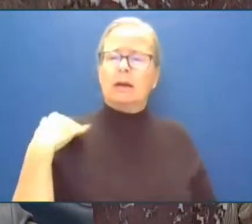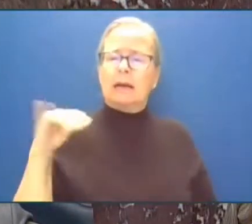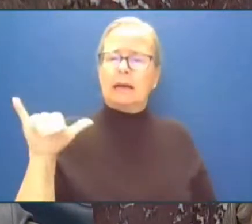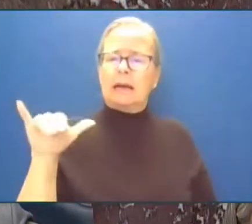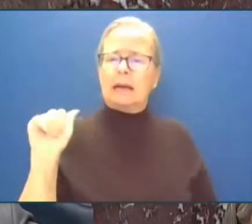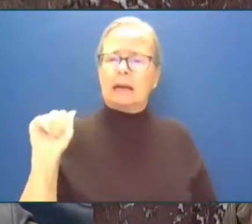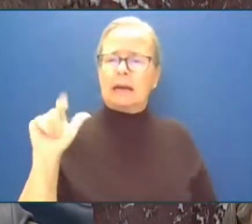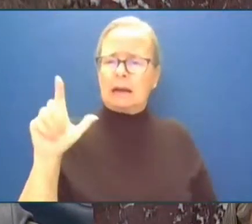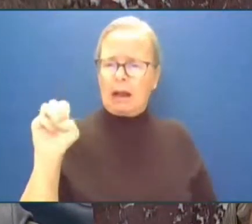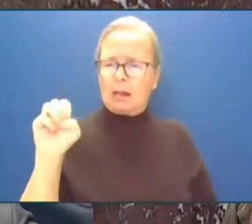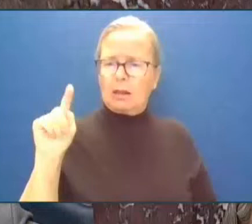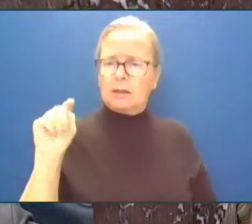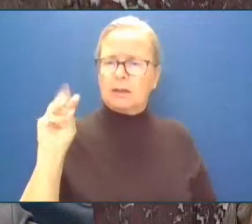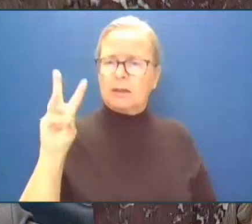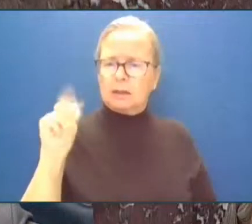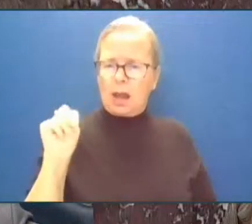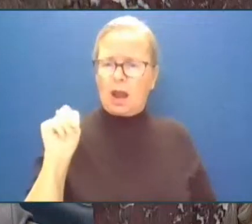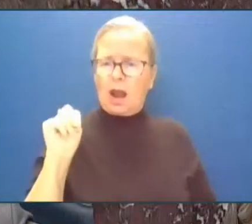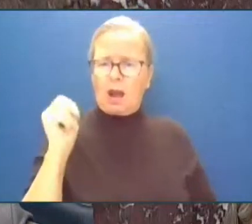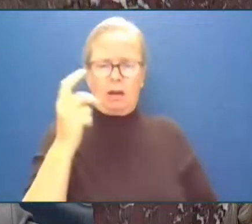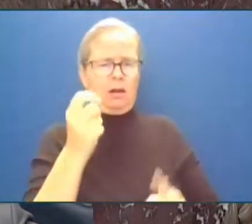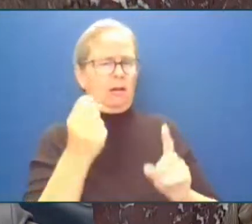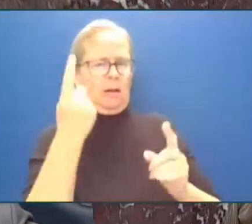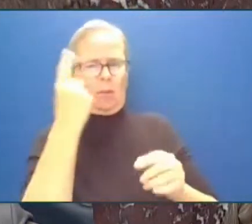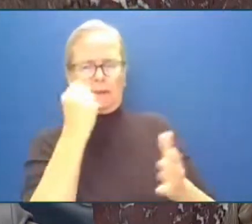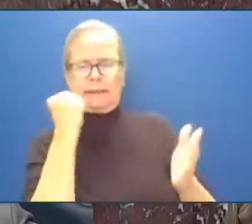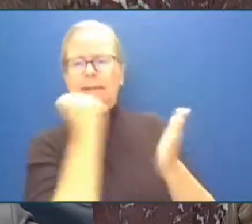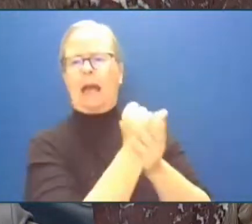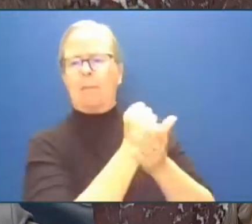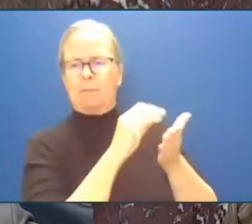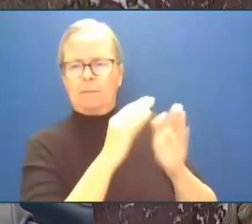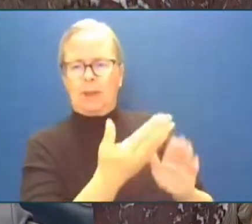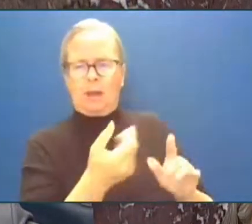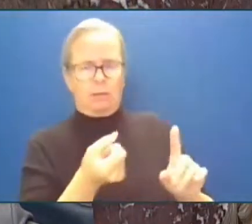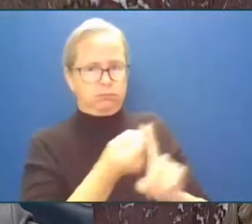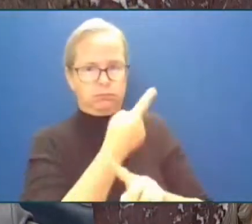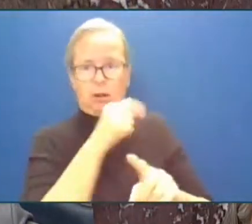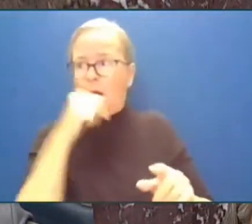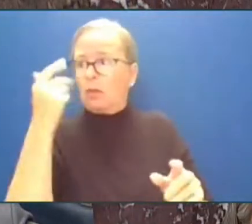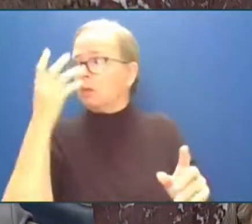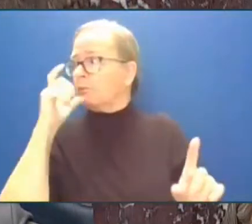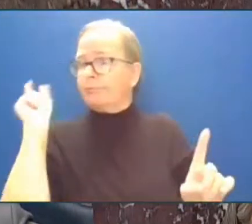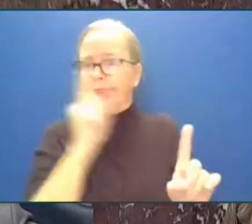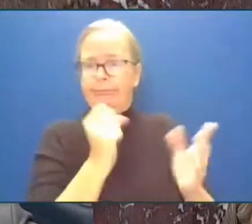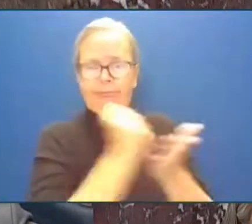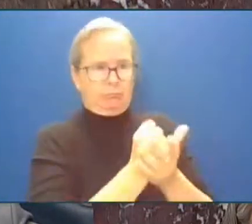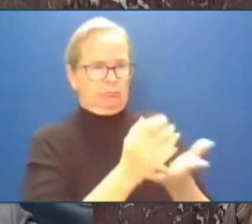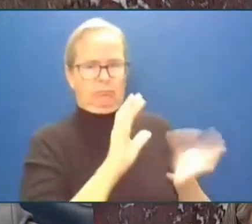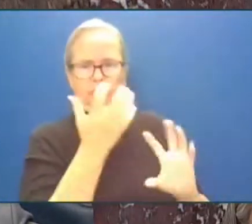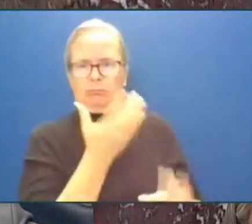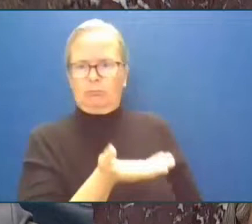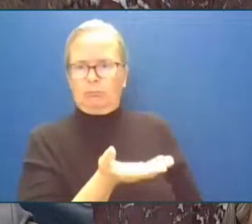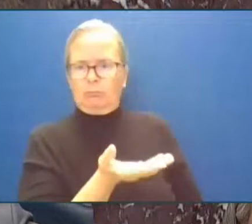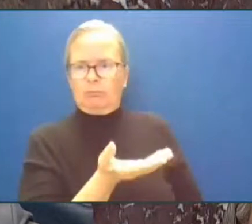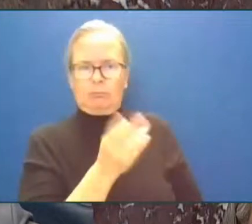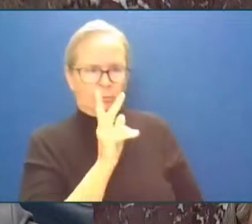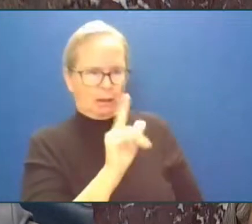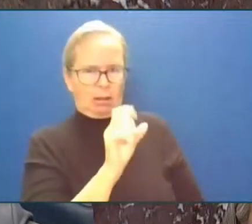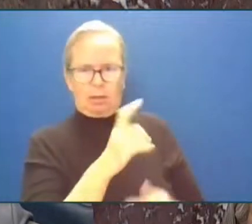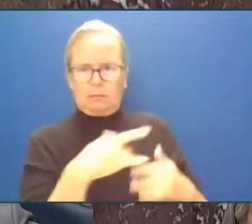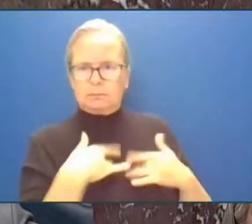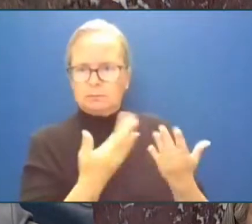place just outside of these legislative buildings. And that doesn't include the thousands and thousands of cases that